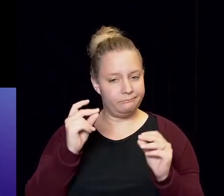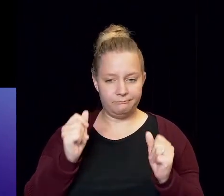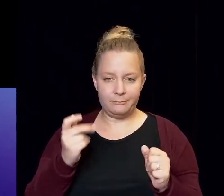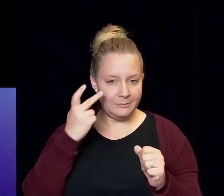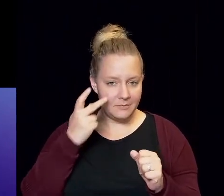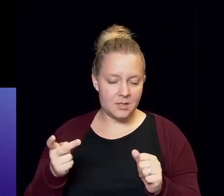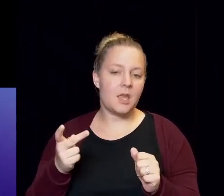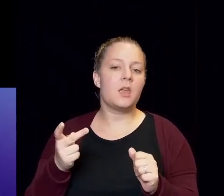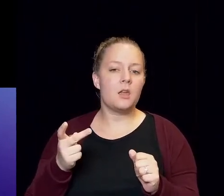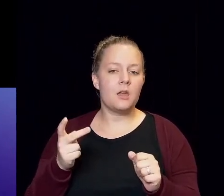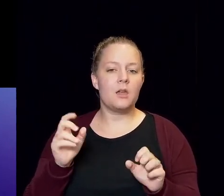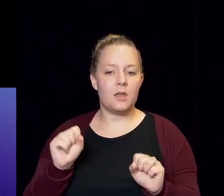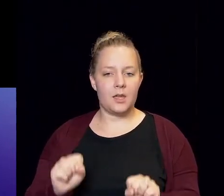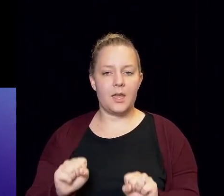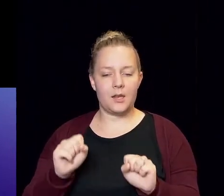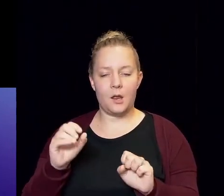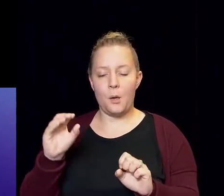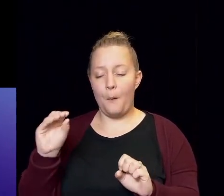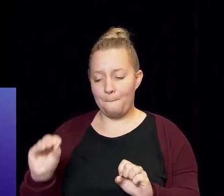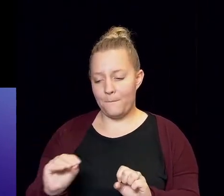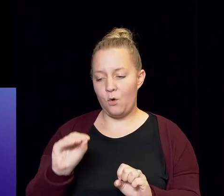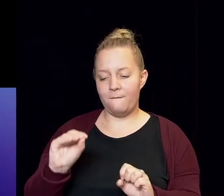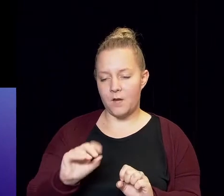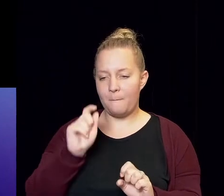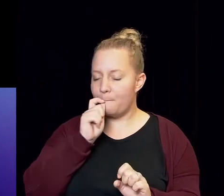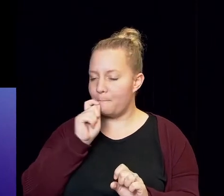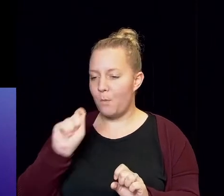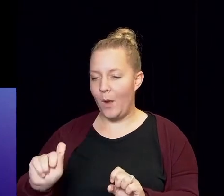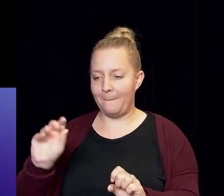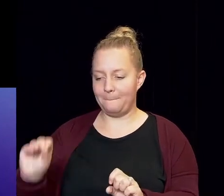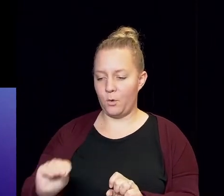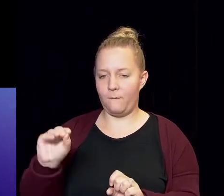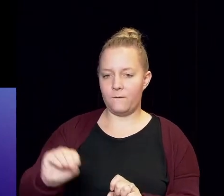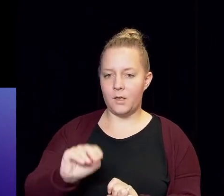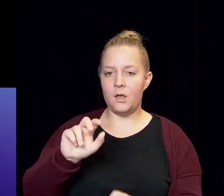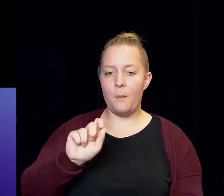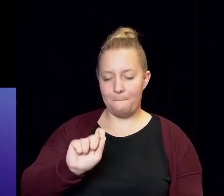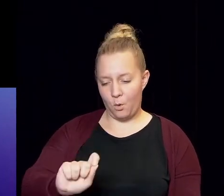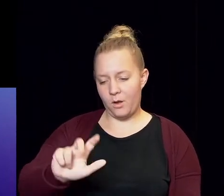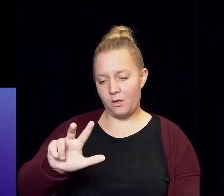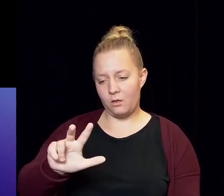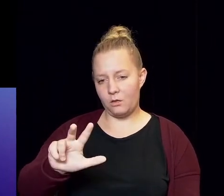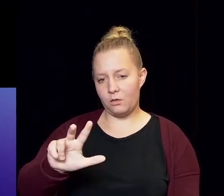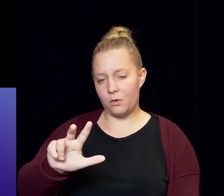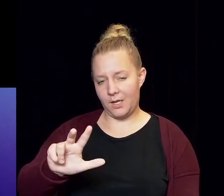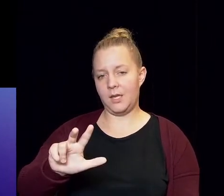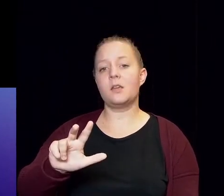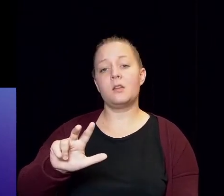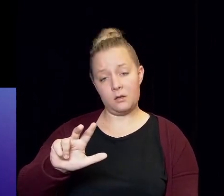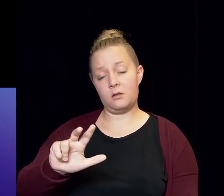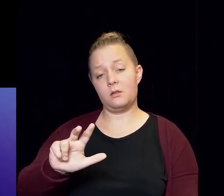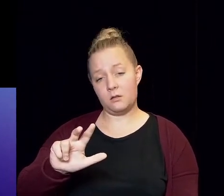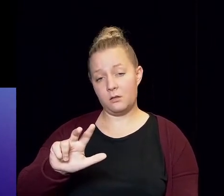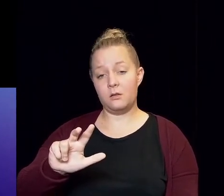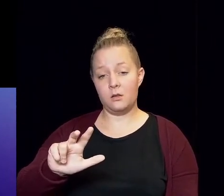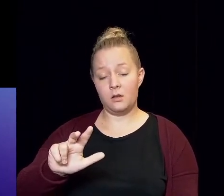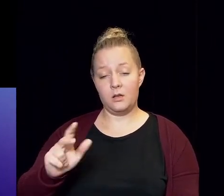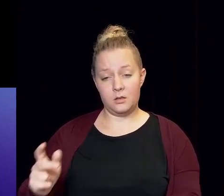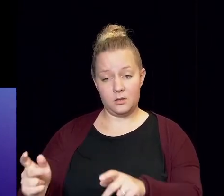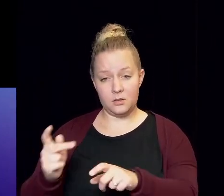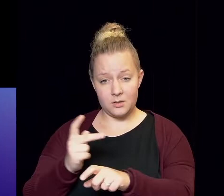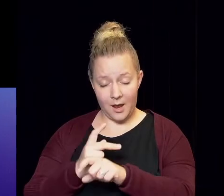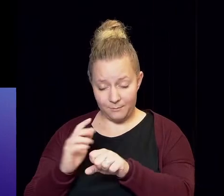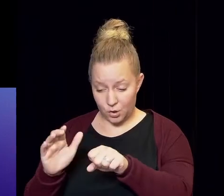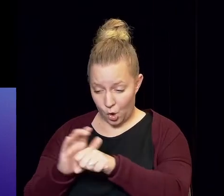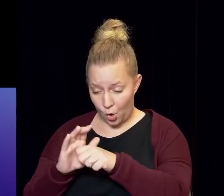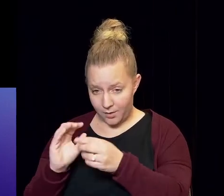away. I can move that decimal two spots to the left, so I have a 0.30 or a 0.3 times the